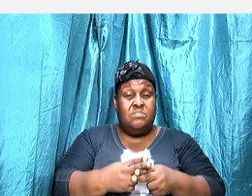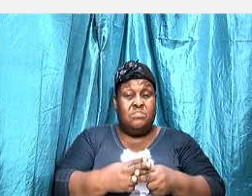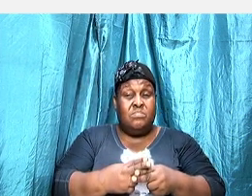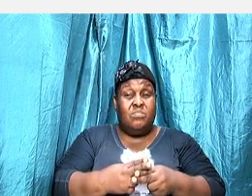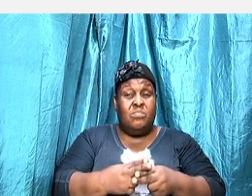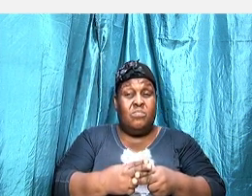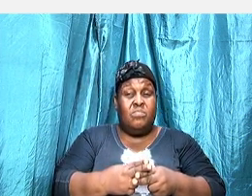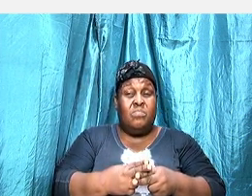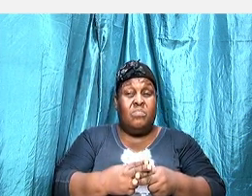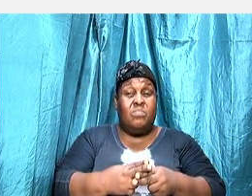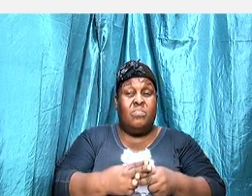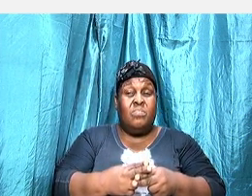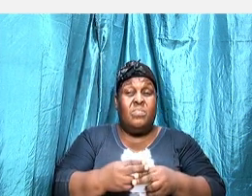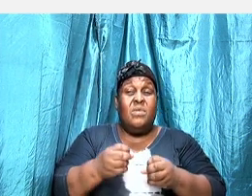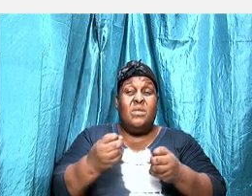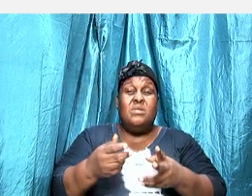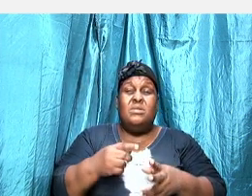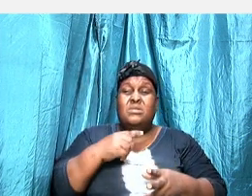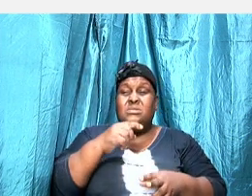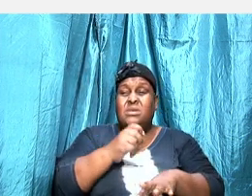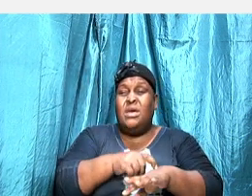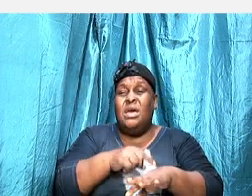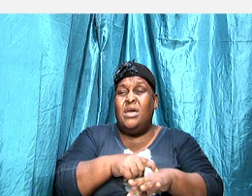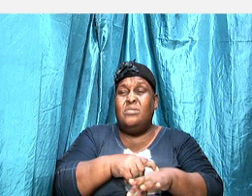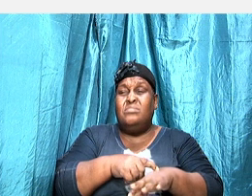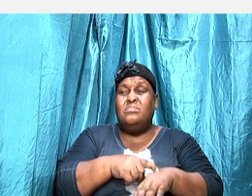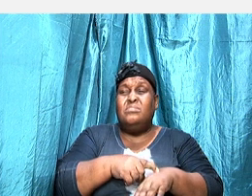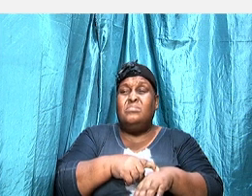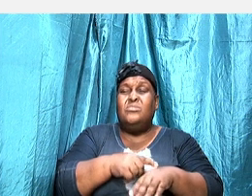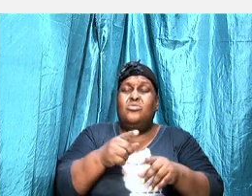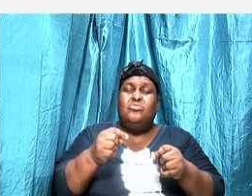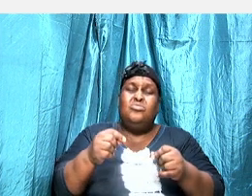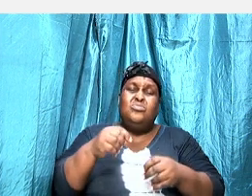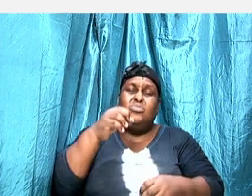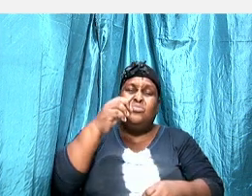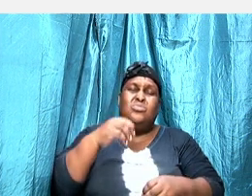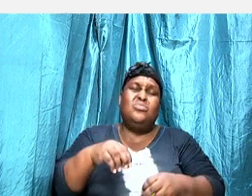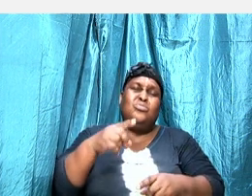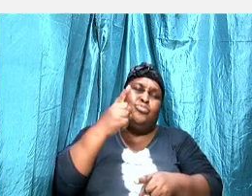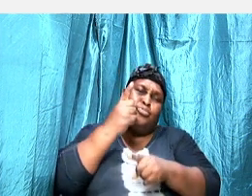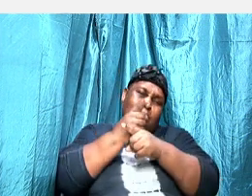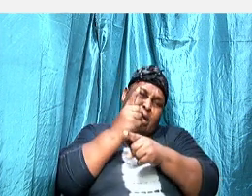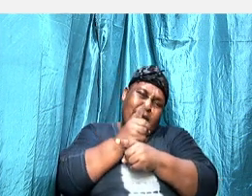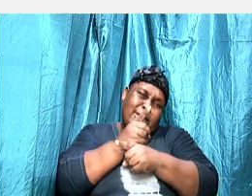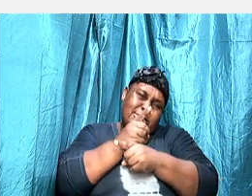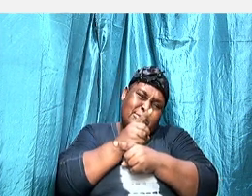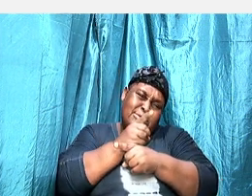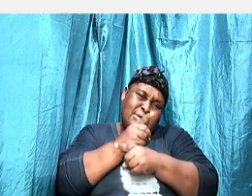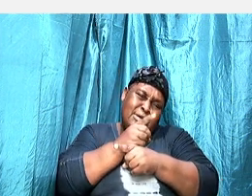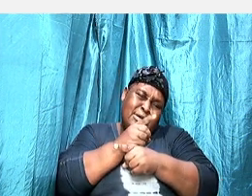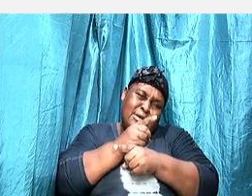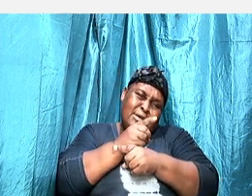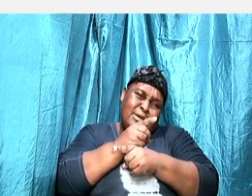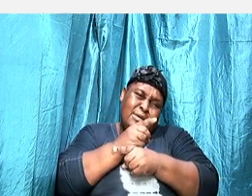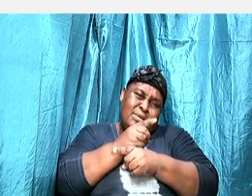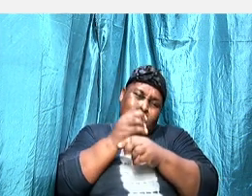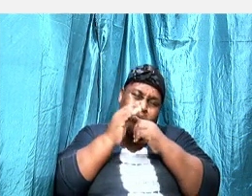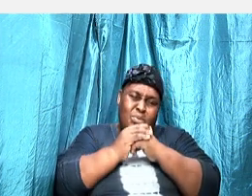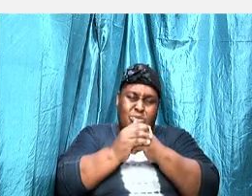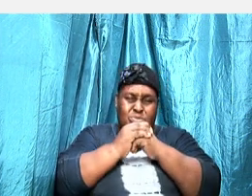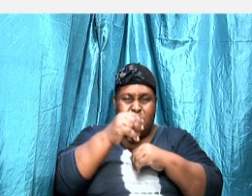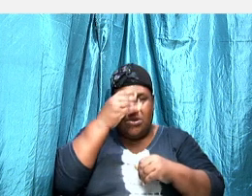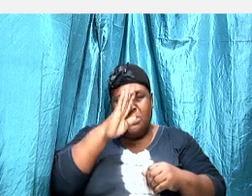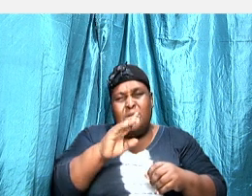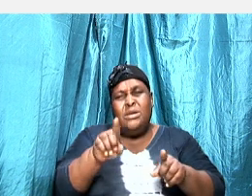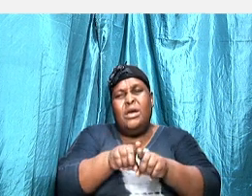do justice in terms of the goodness of God. We cannot do justice in terms of worshiping God as